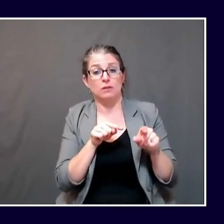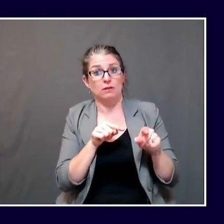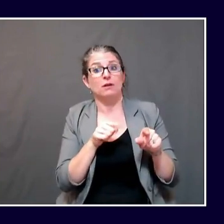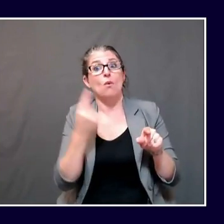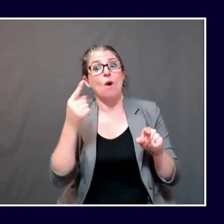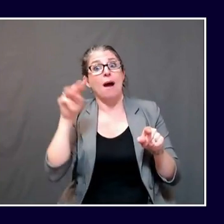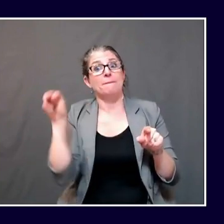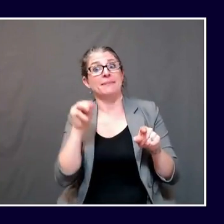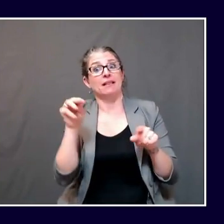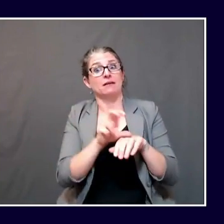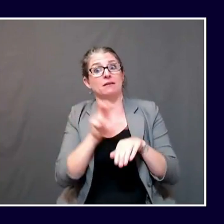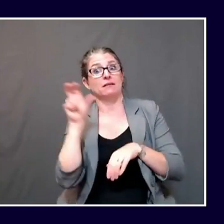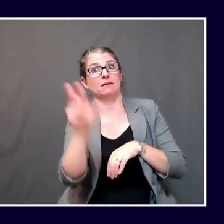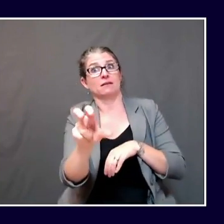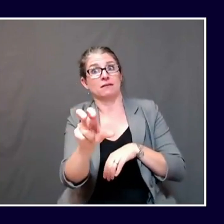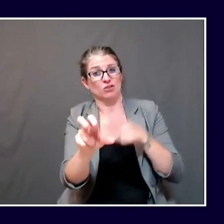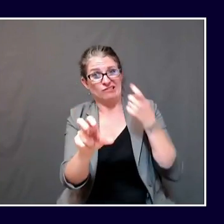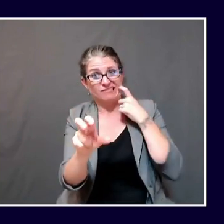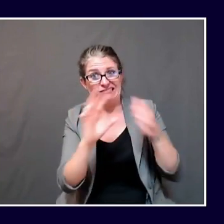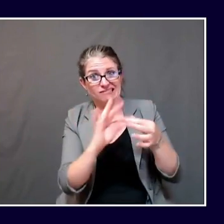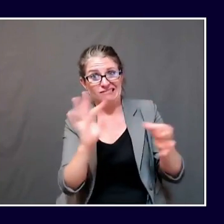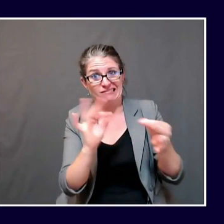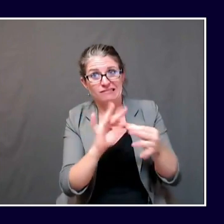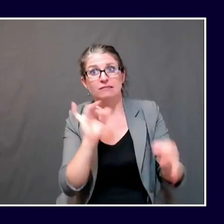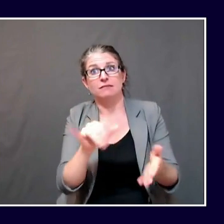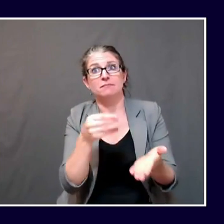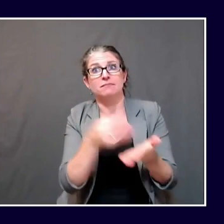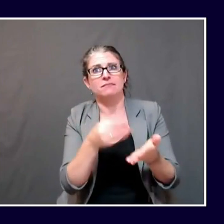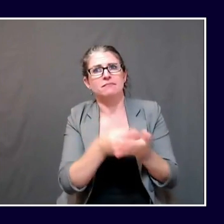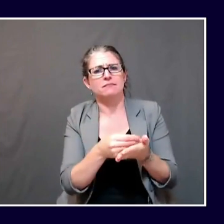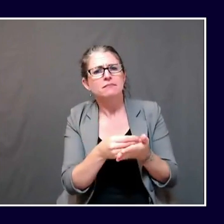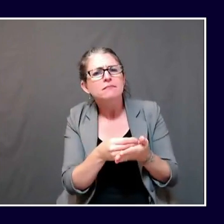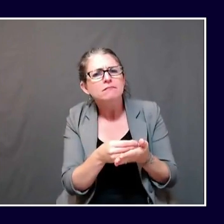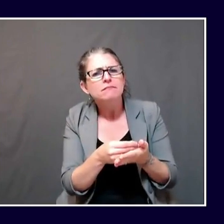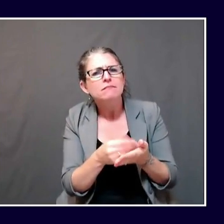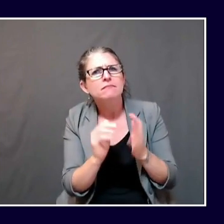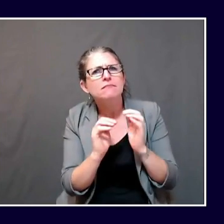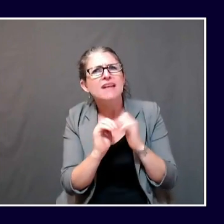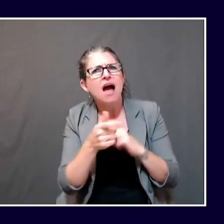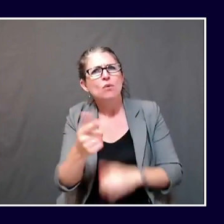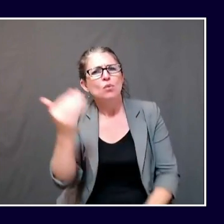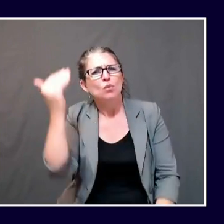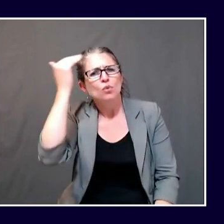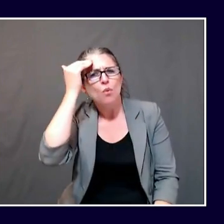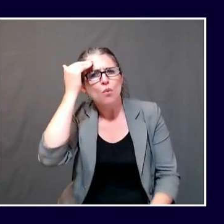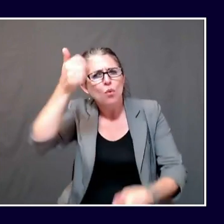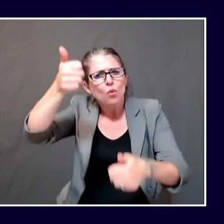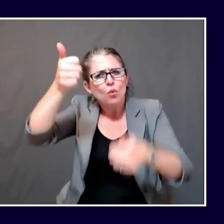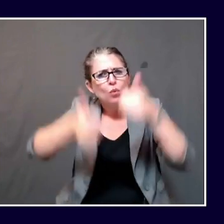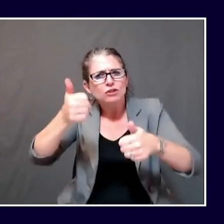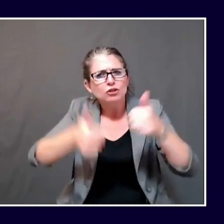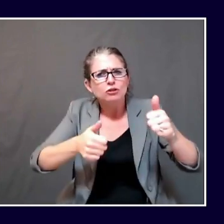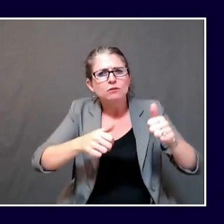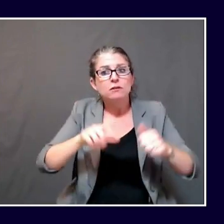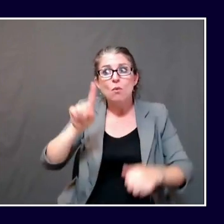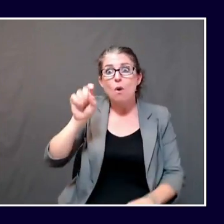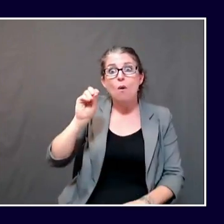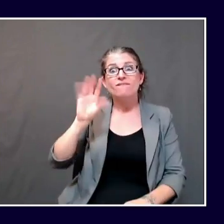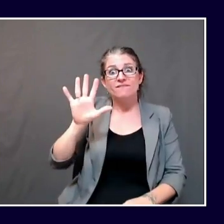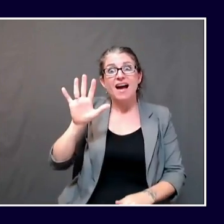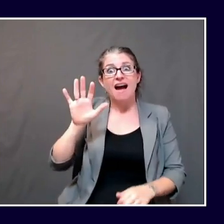be a number of people consulting with these congregate care facilities, and when will they get there? Things of that nature. How does that exactly